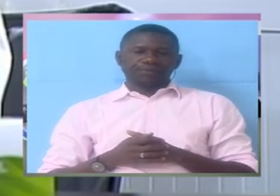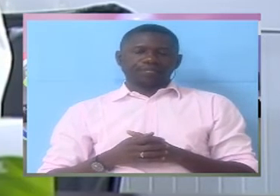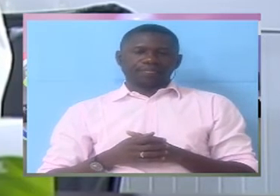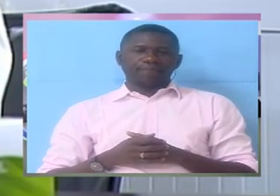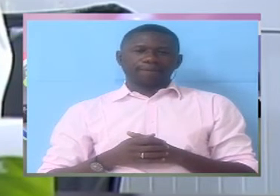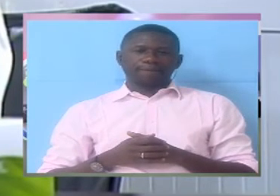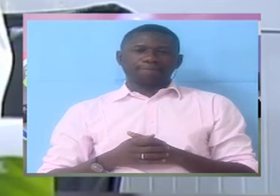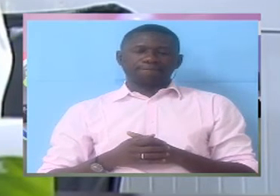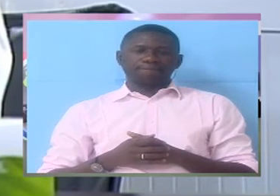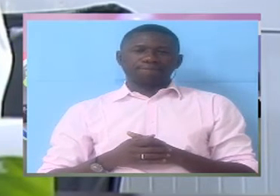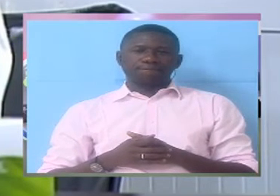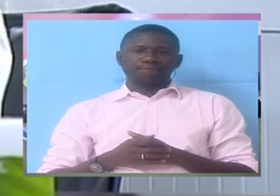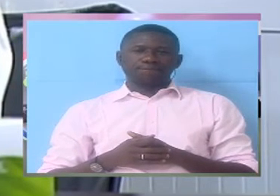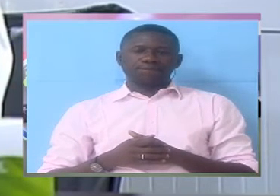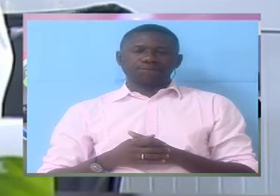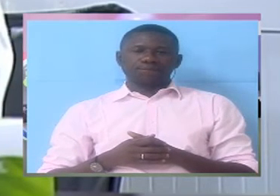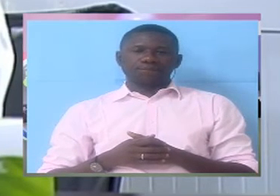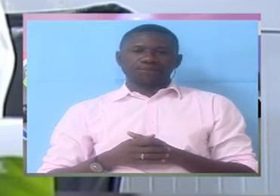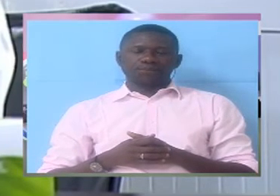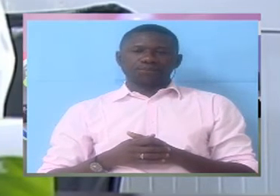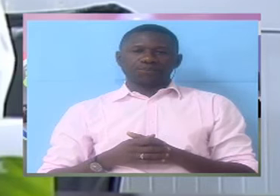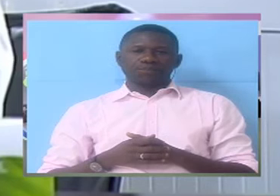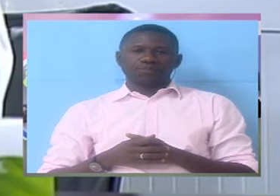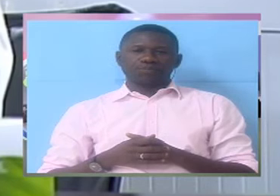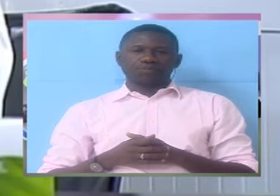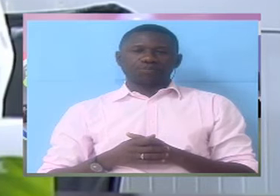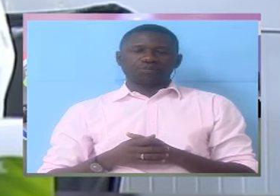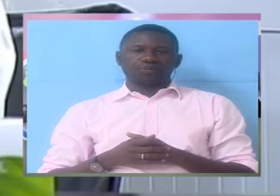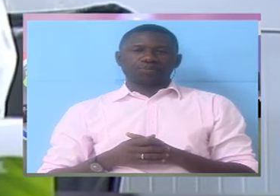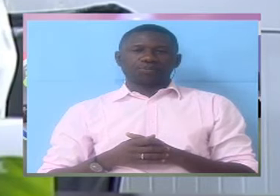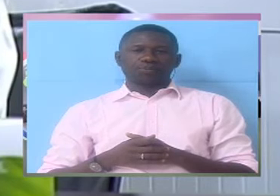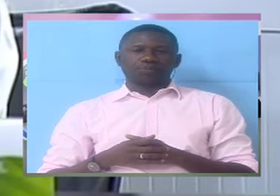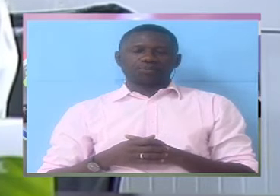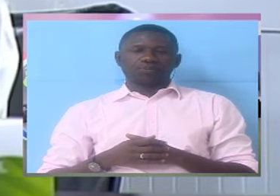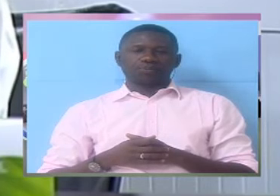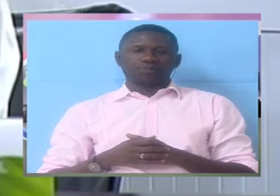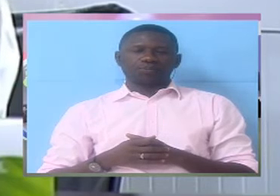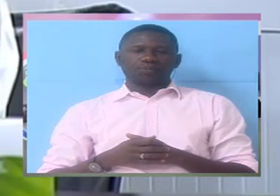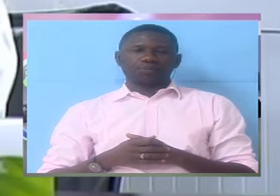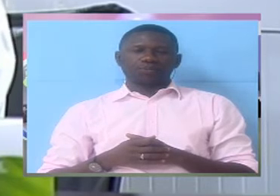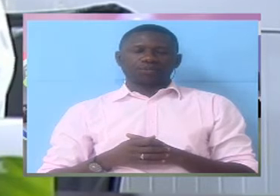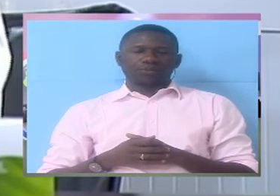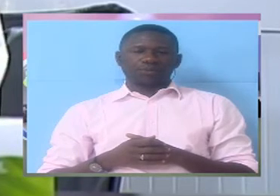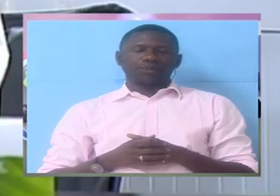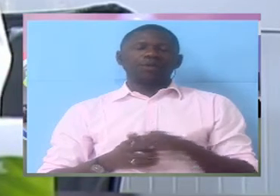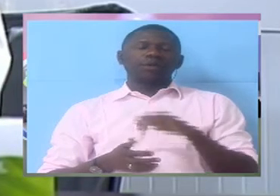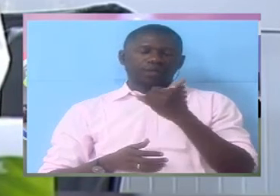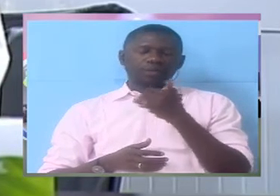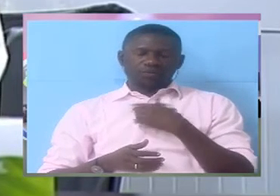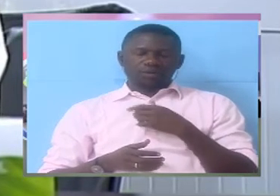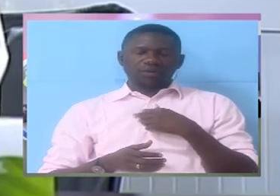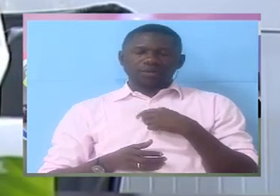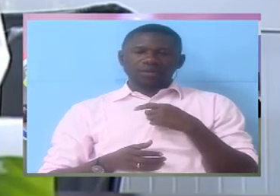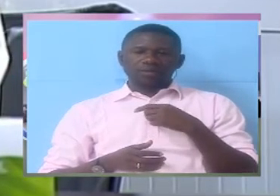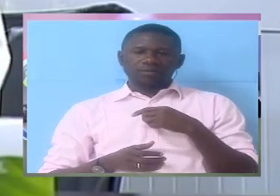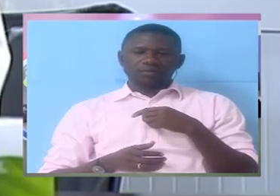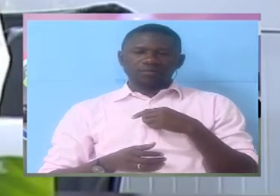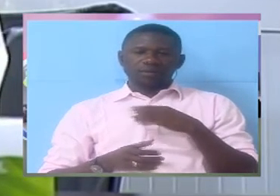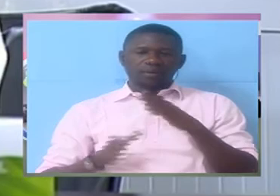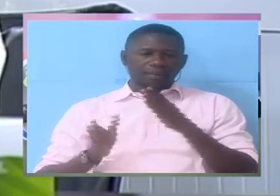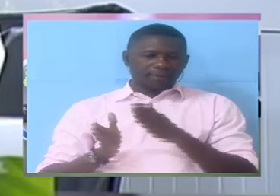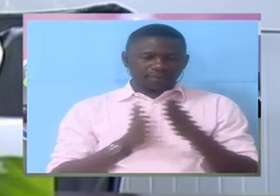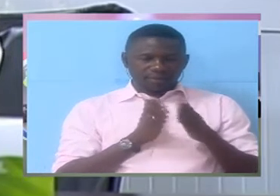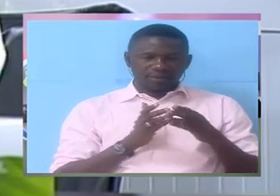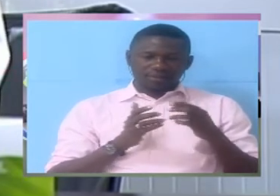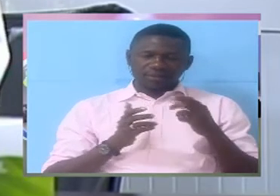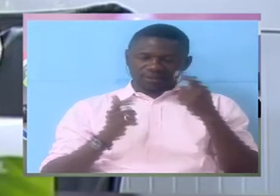nole purka funding ke lu falling ke code ndi wonyom kuja ufosongolula. That is, we can come up with an intelligence report.